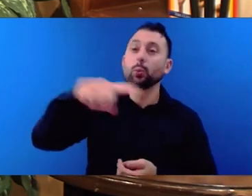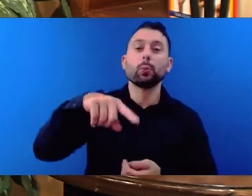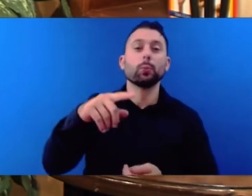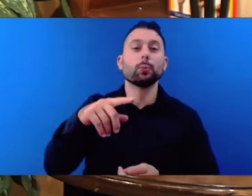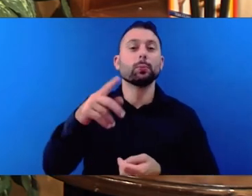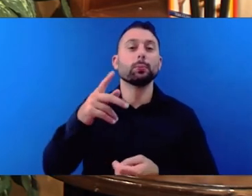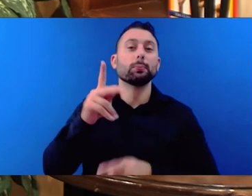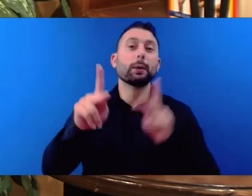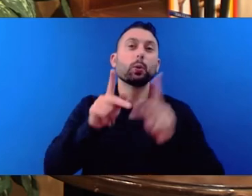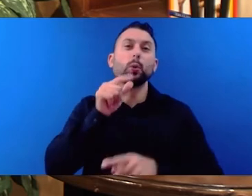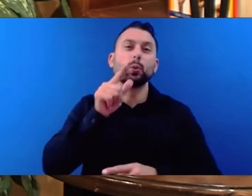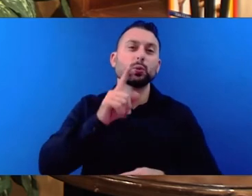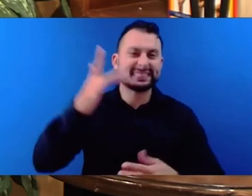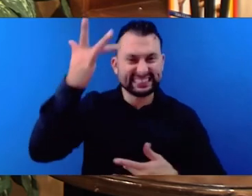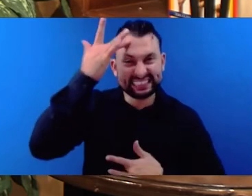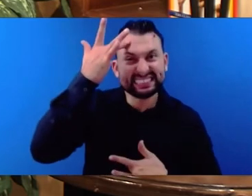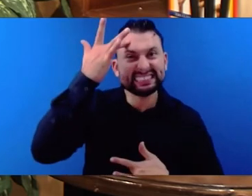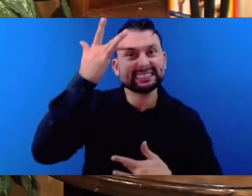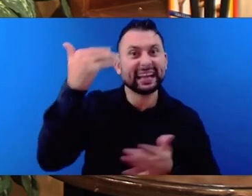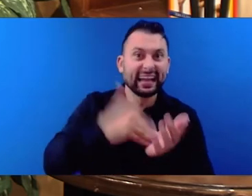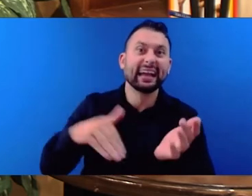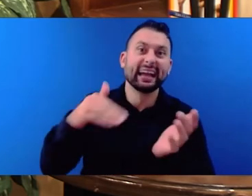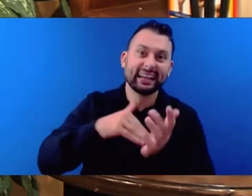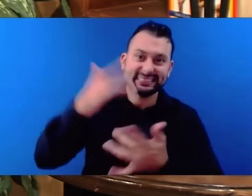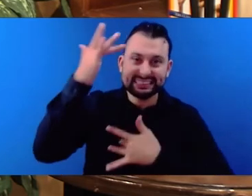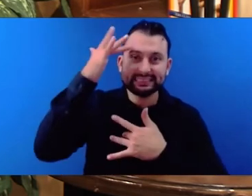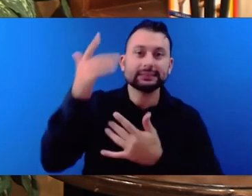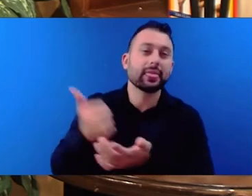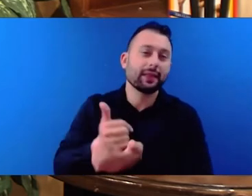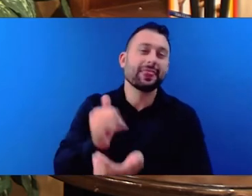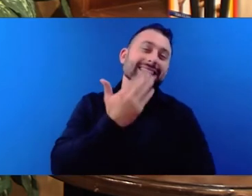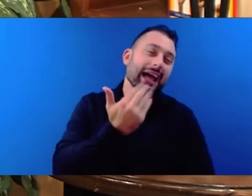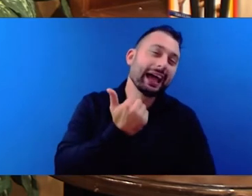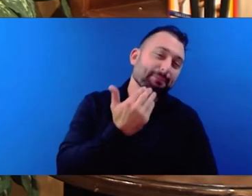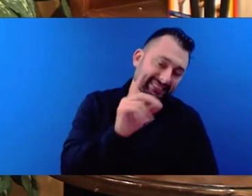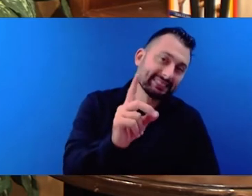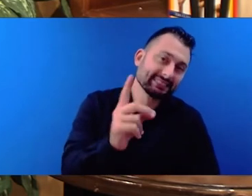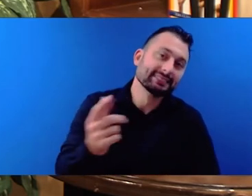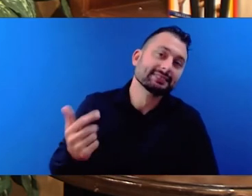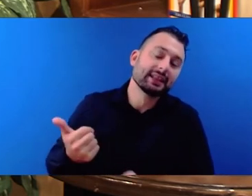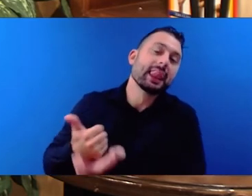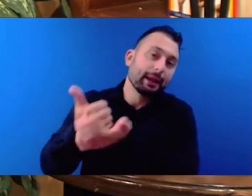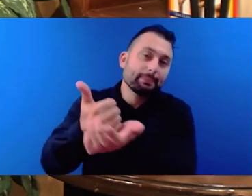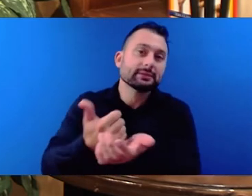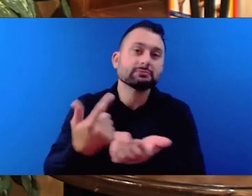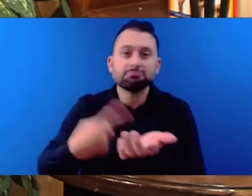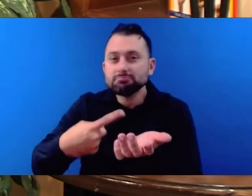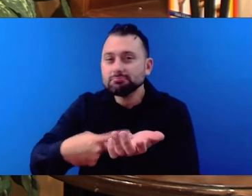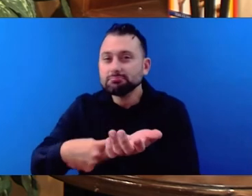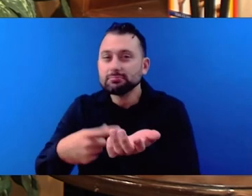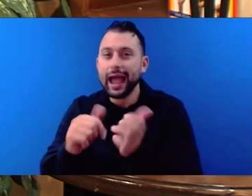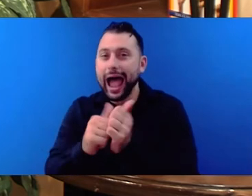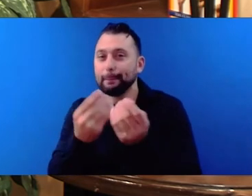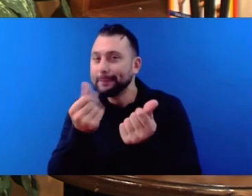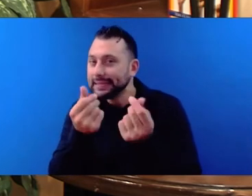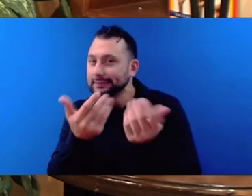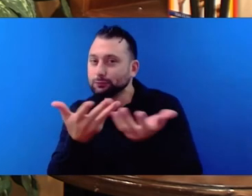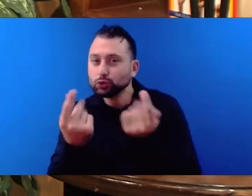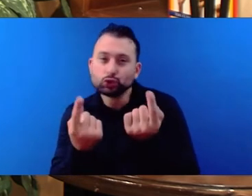in particular does have some programs to help with coverage. If you go